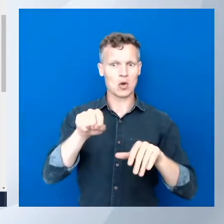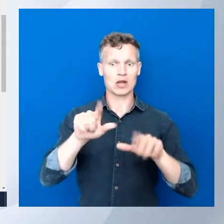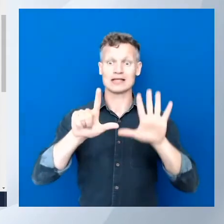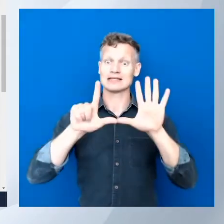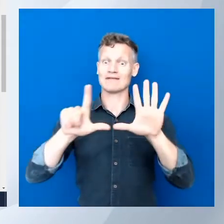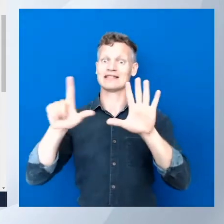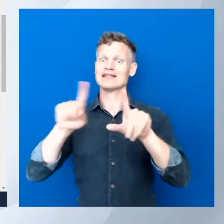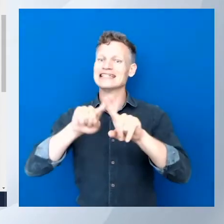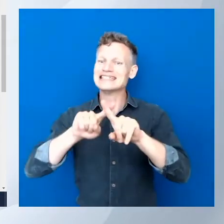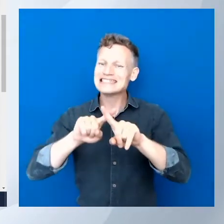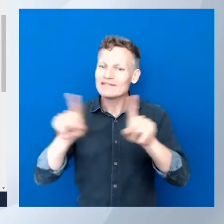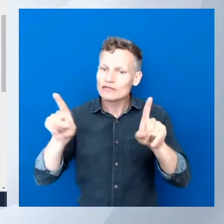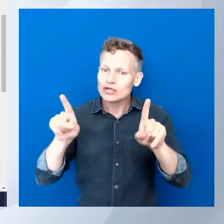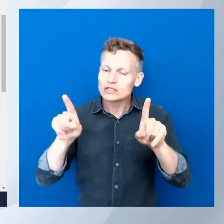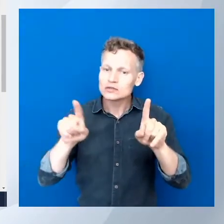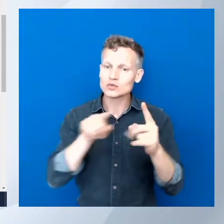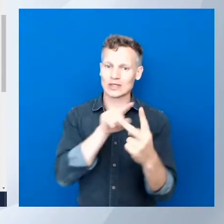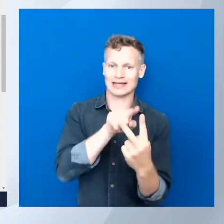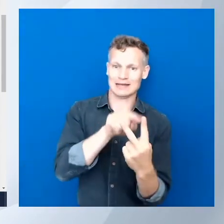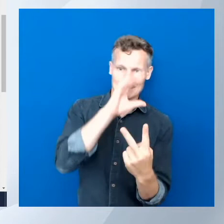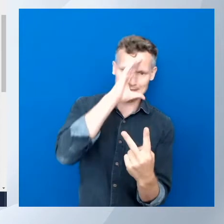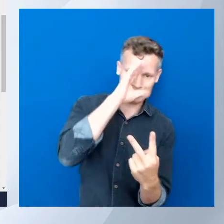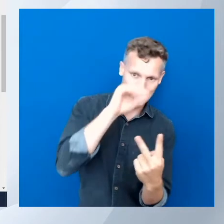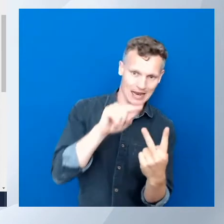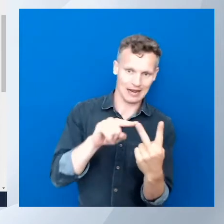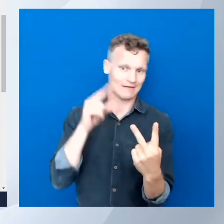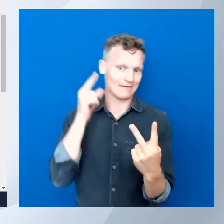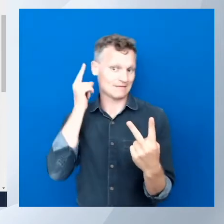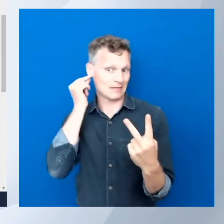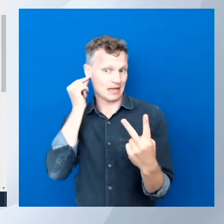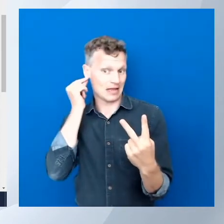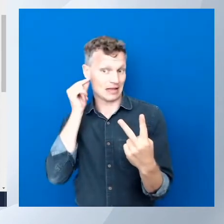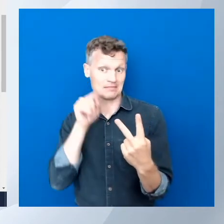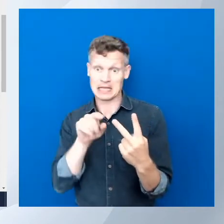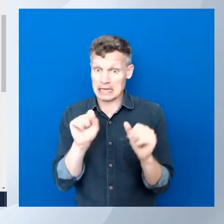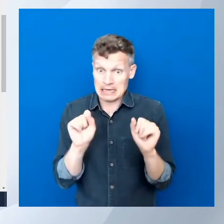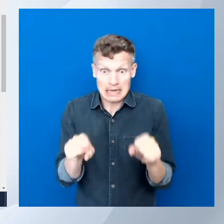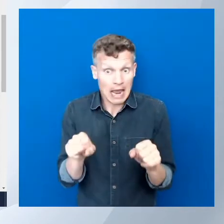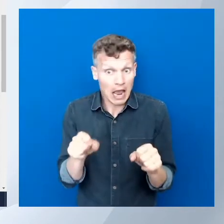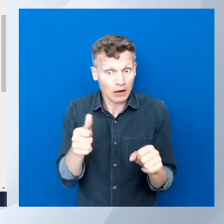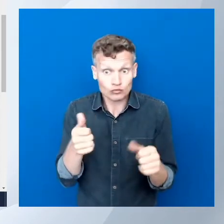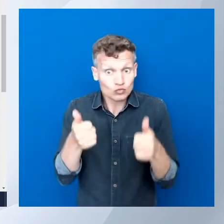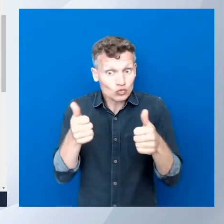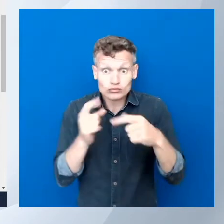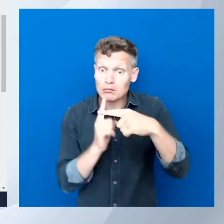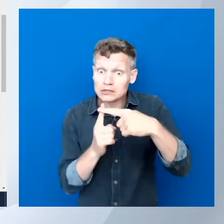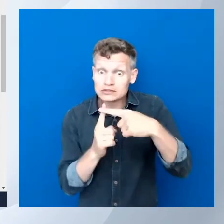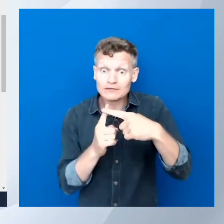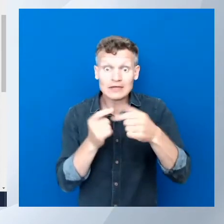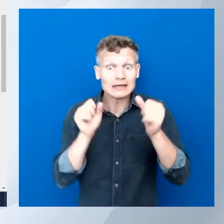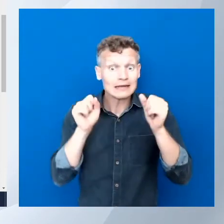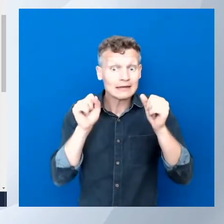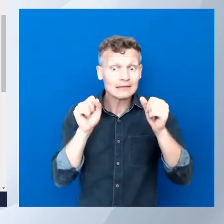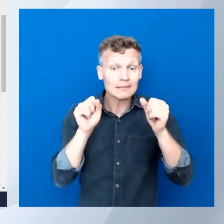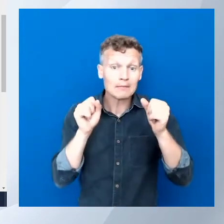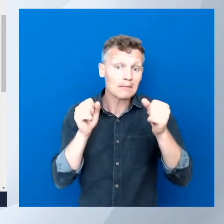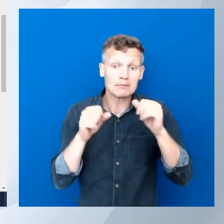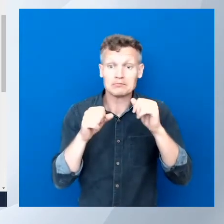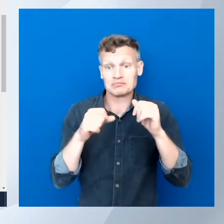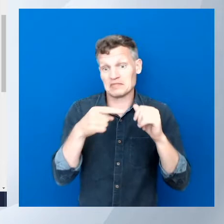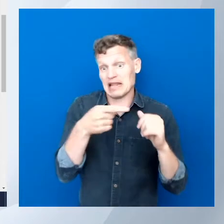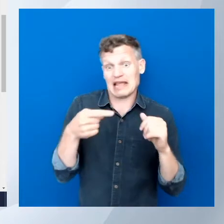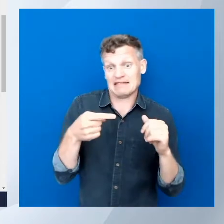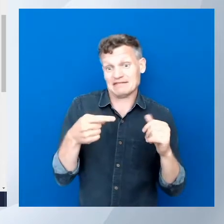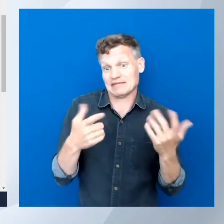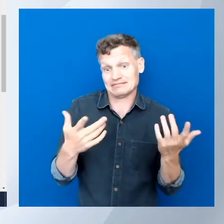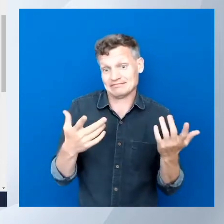users. Could be good, could be bad. We don't know. But there is a difference, and that's striking. We can see that this model is